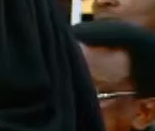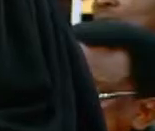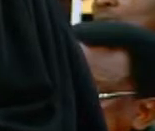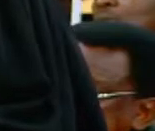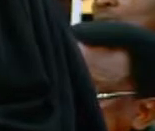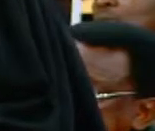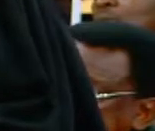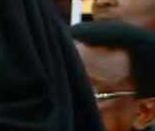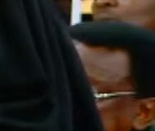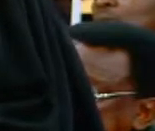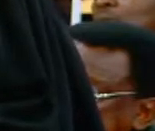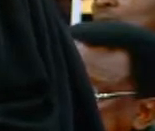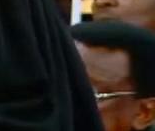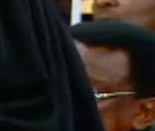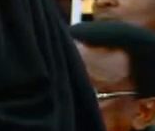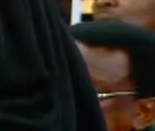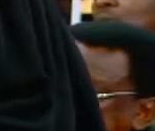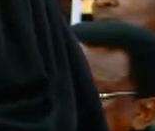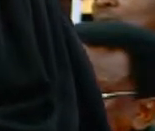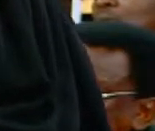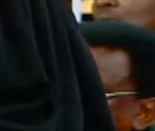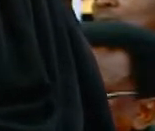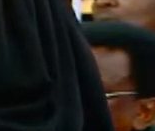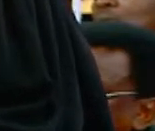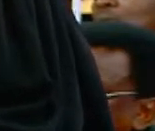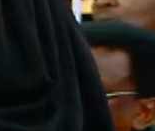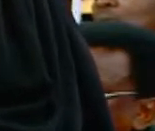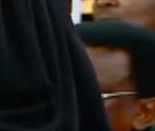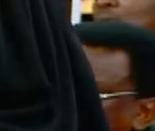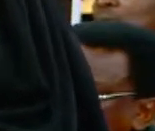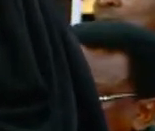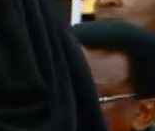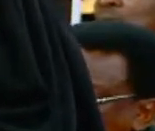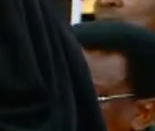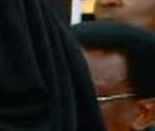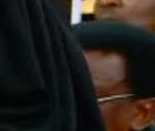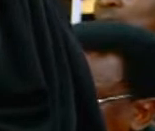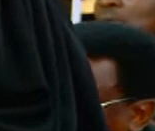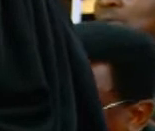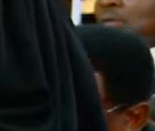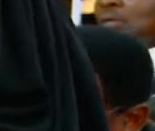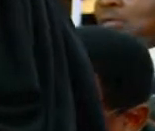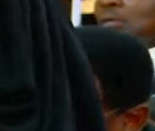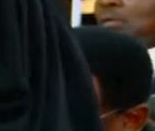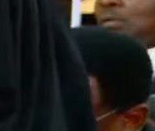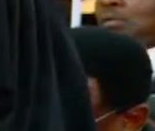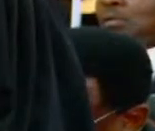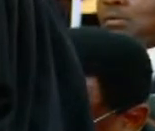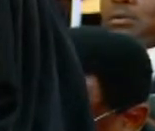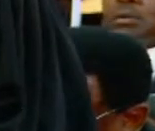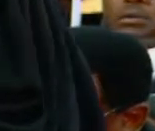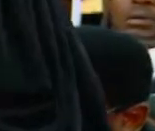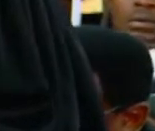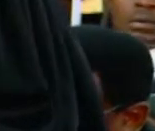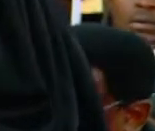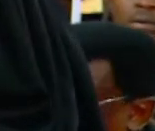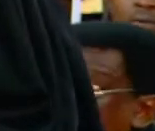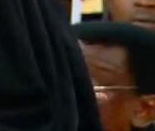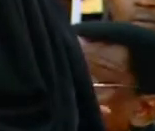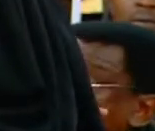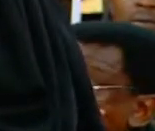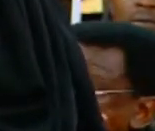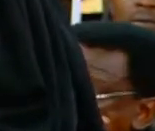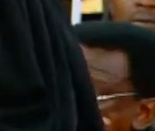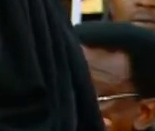by the chairman that he will not print, and he went against that too. And lastly, that it was announced on the last